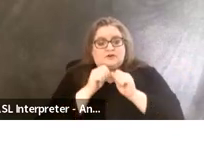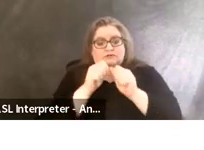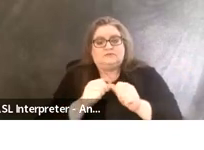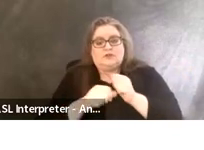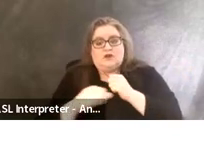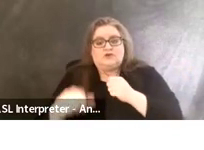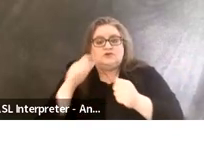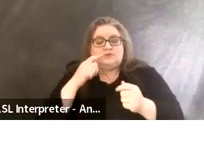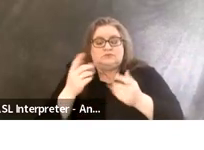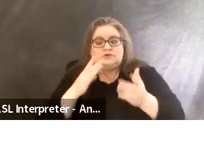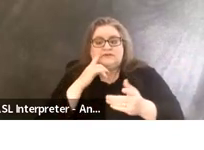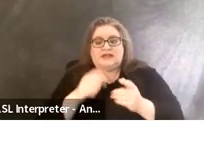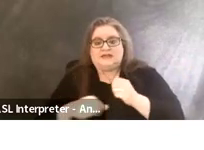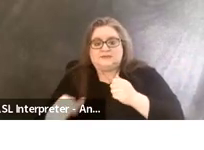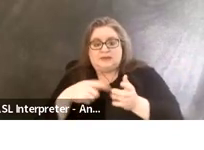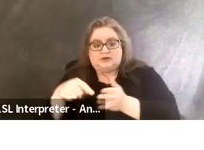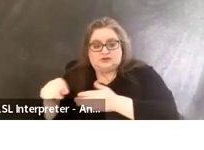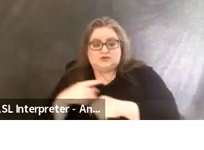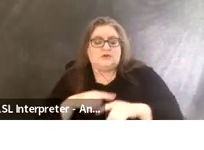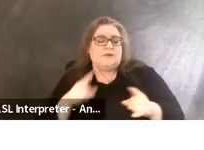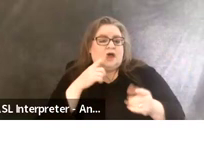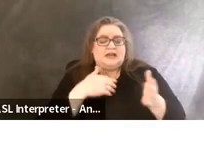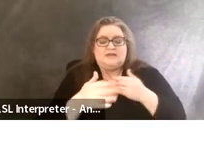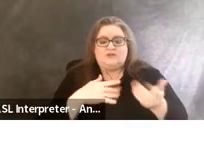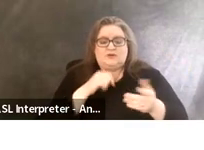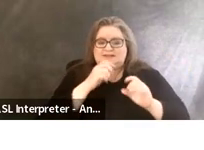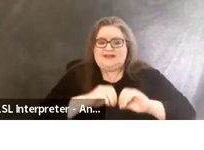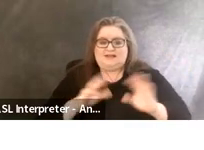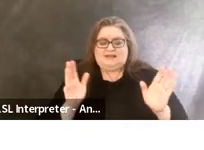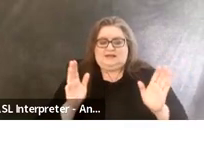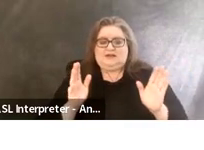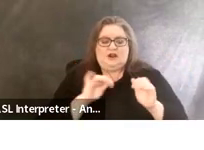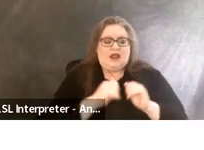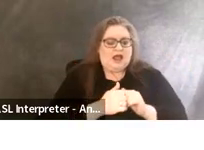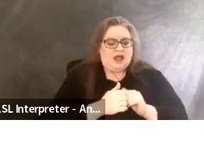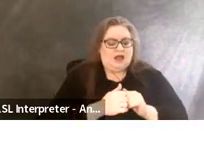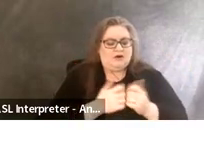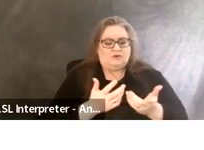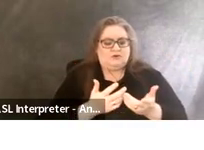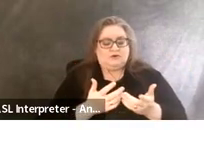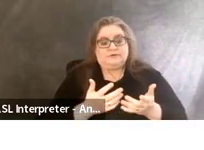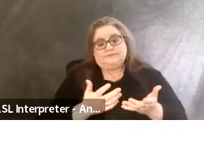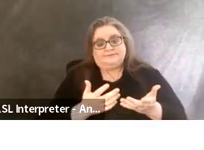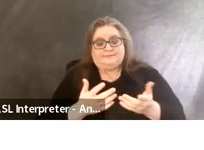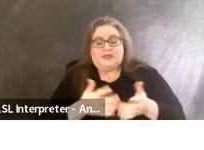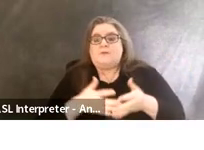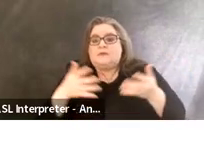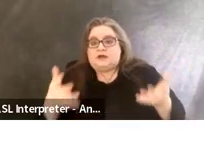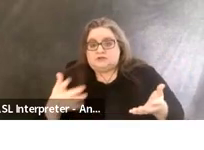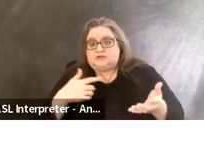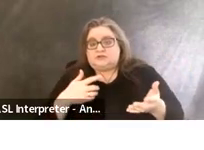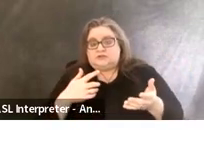expenditures. Although it's a bit unclear how or to the extent of which, what we do